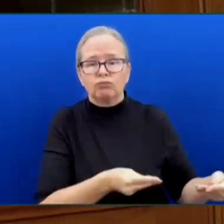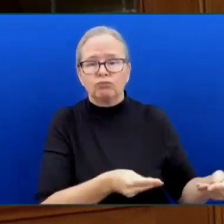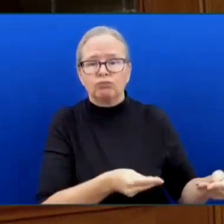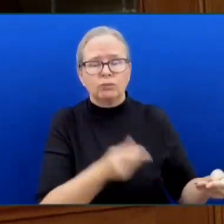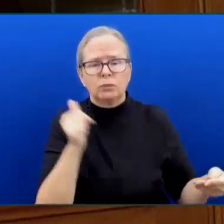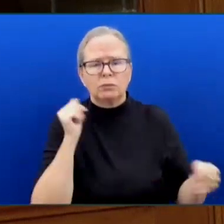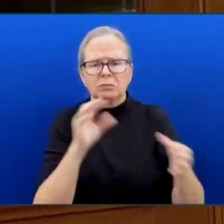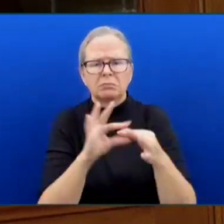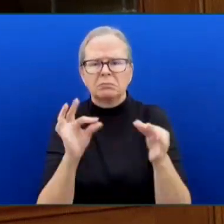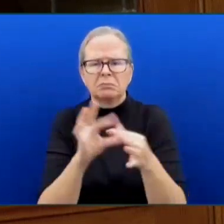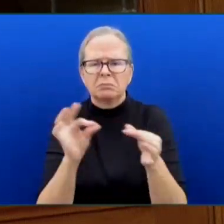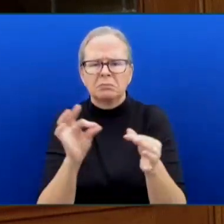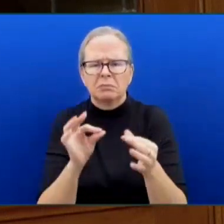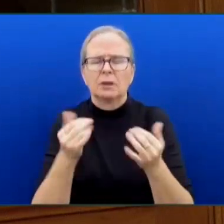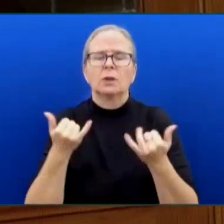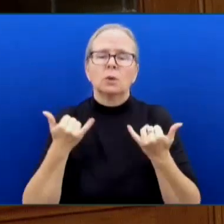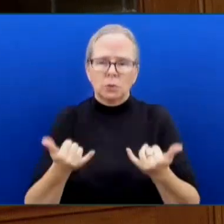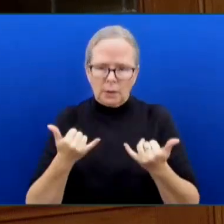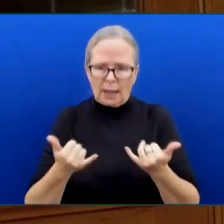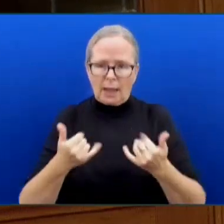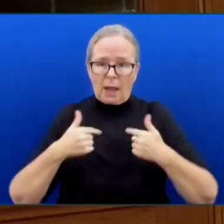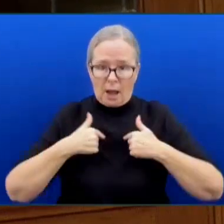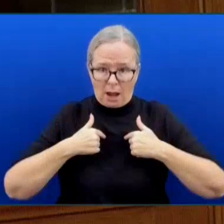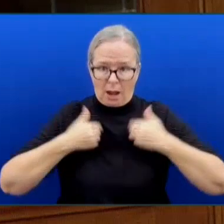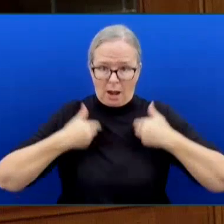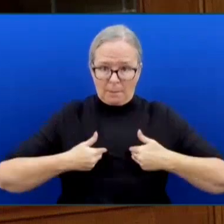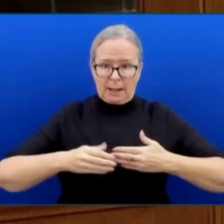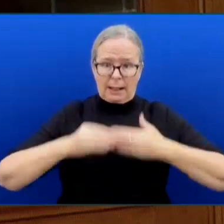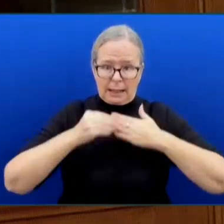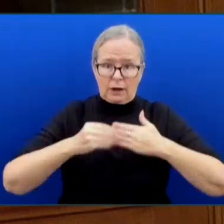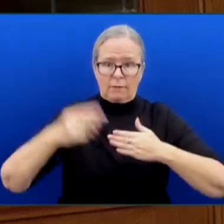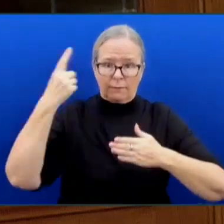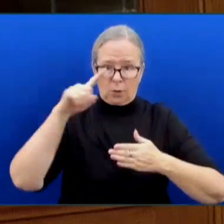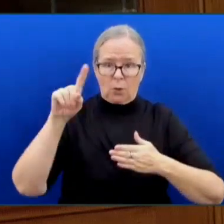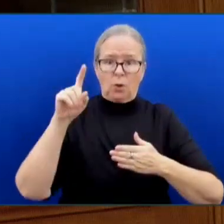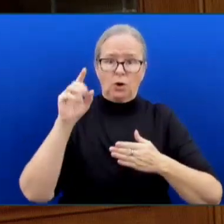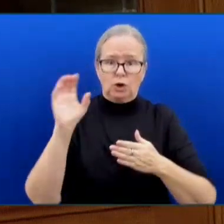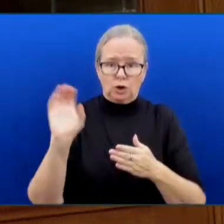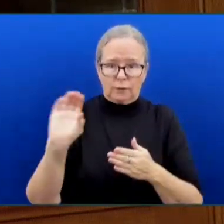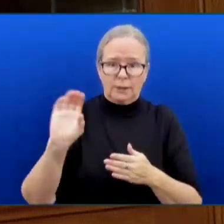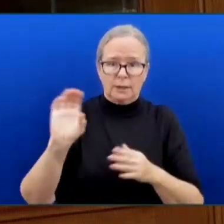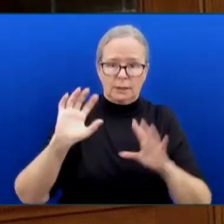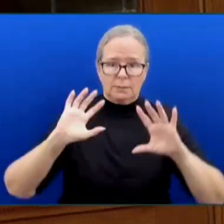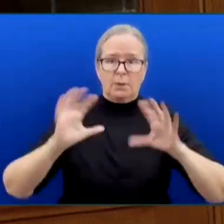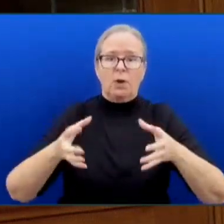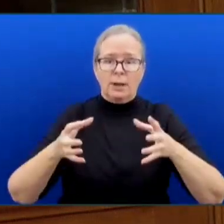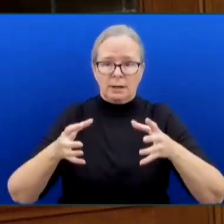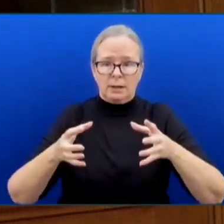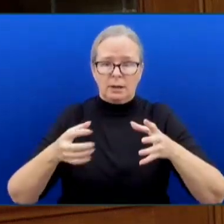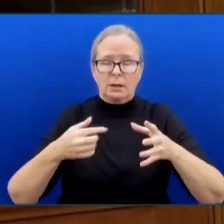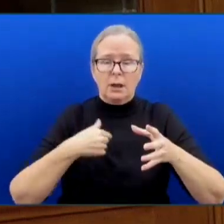who does listen to taxpayers, I am speaking on behalf of the